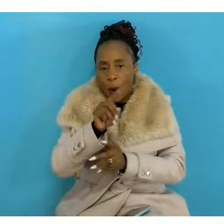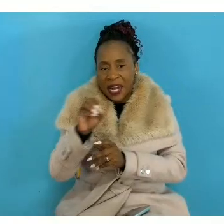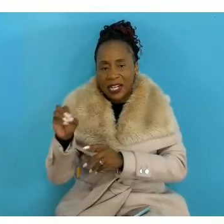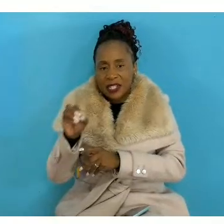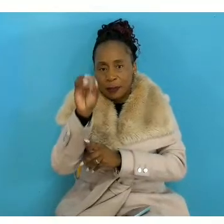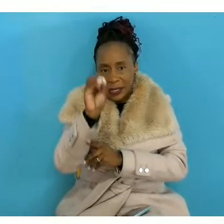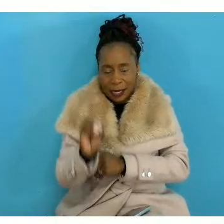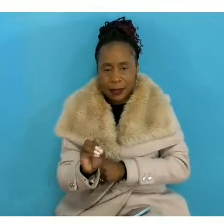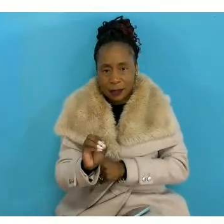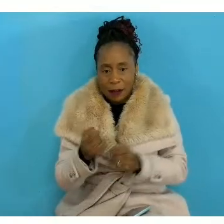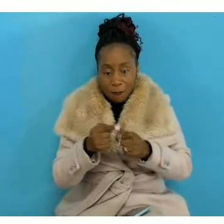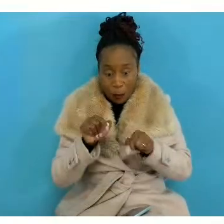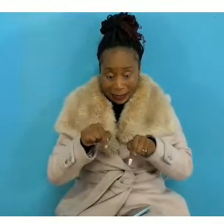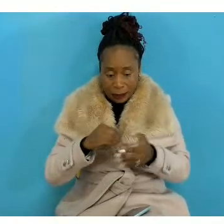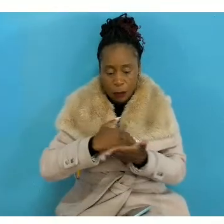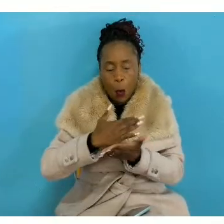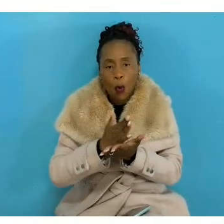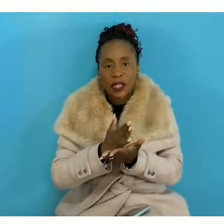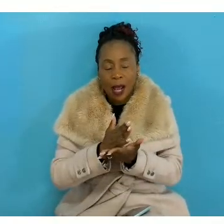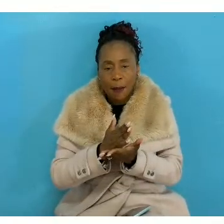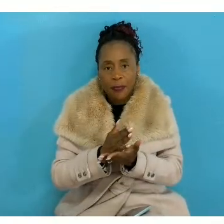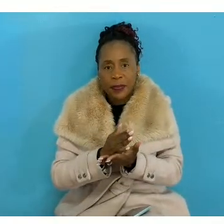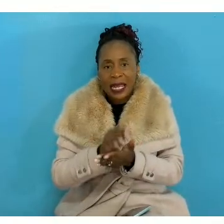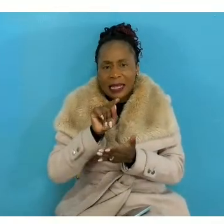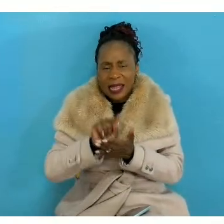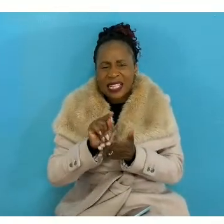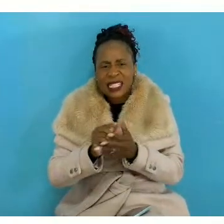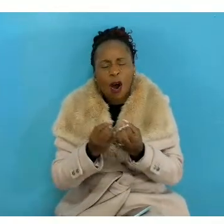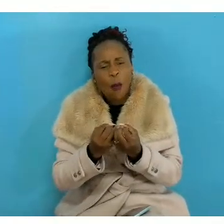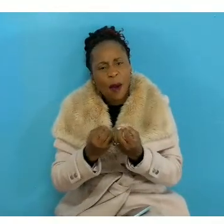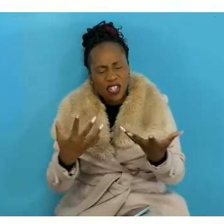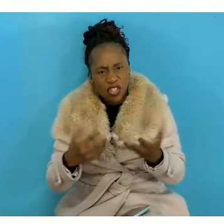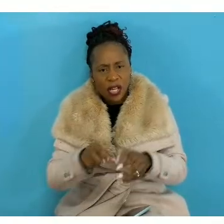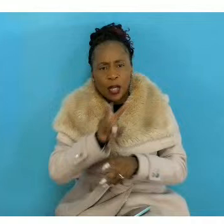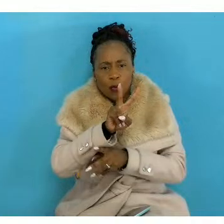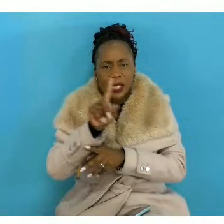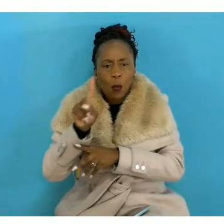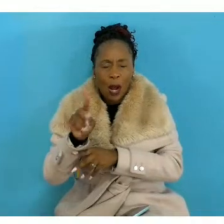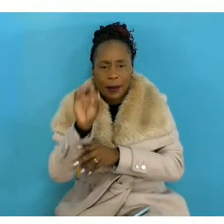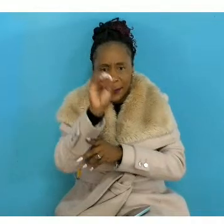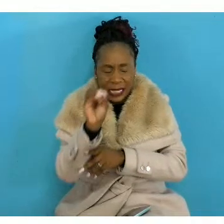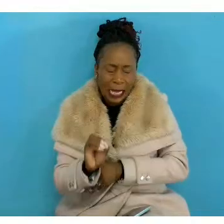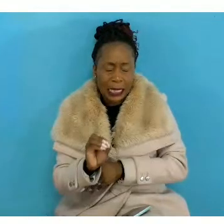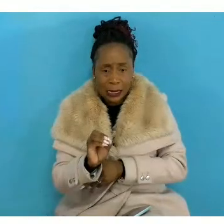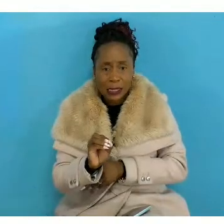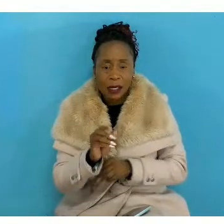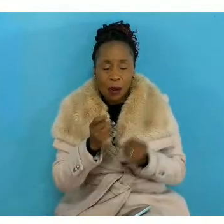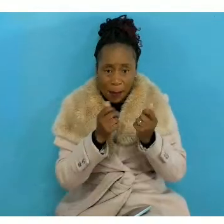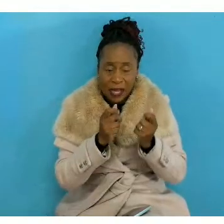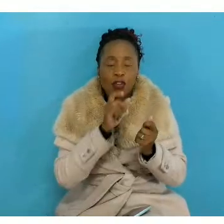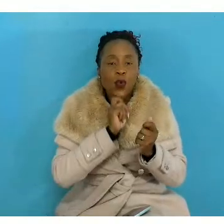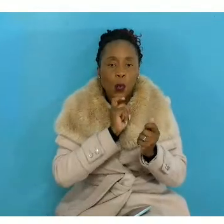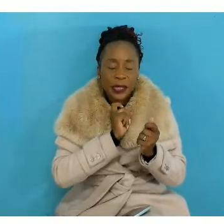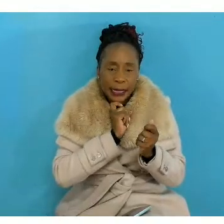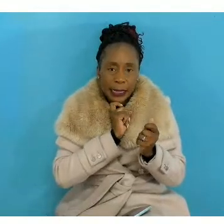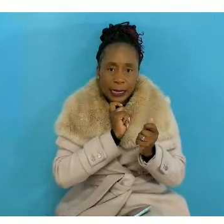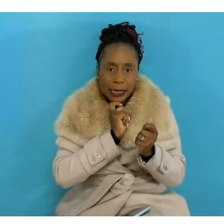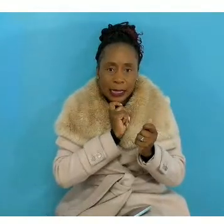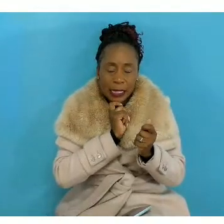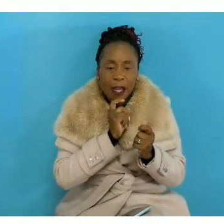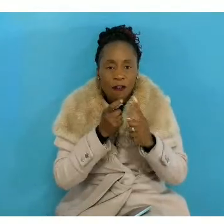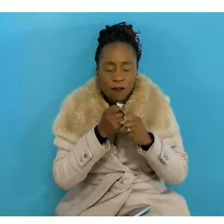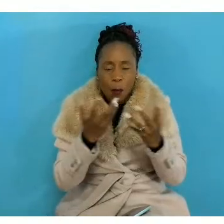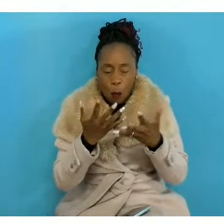quarter. That translates into 21% spend in terms of the